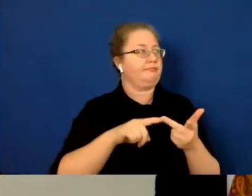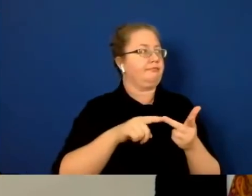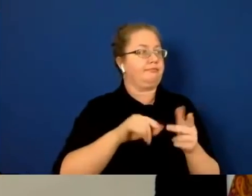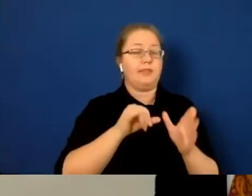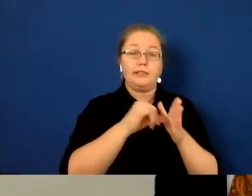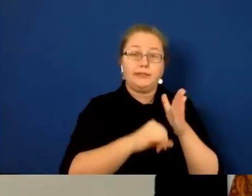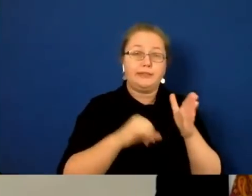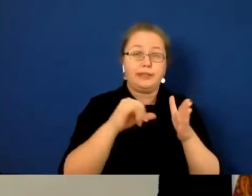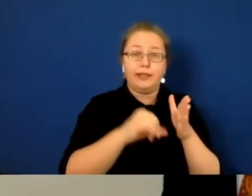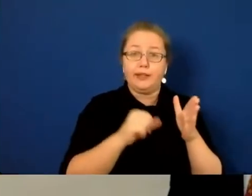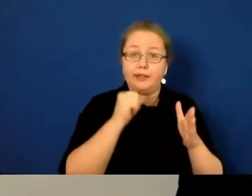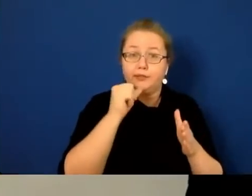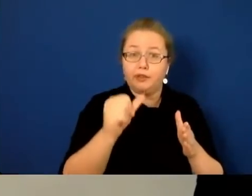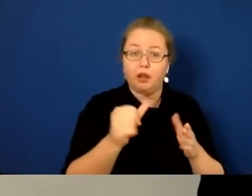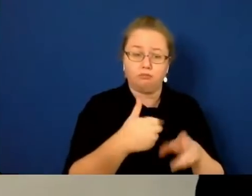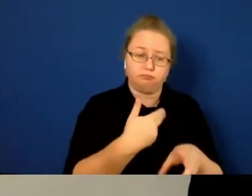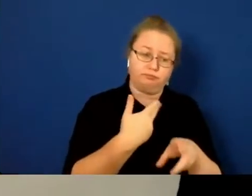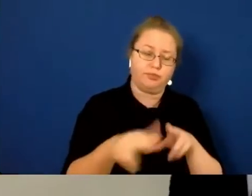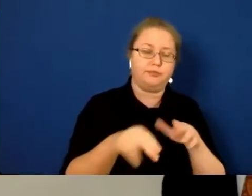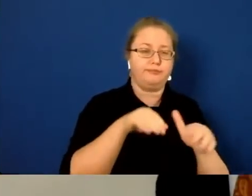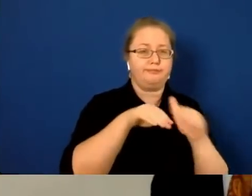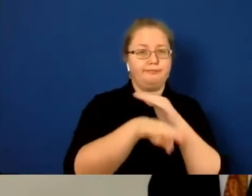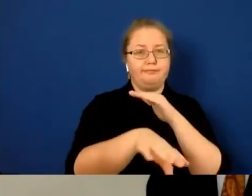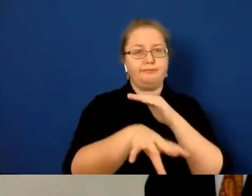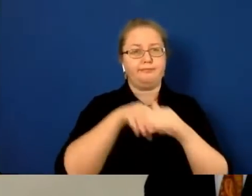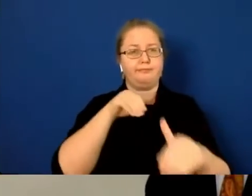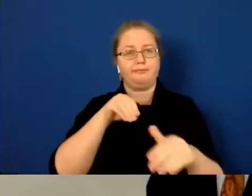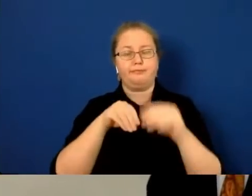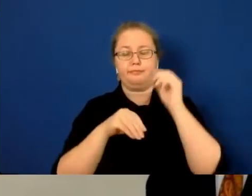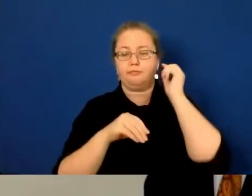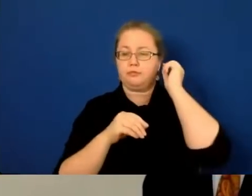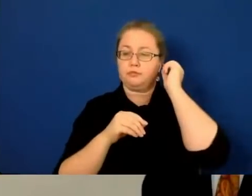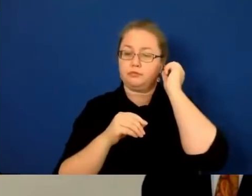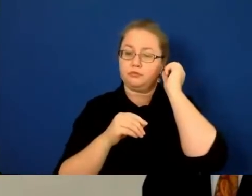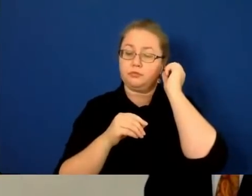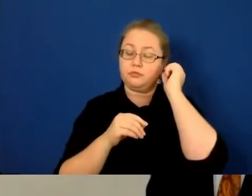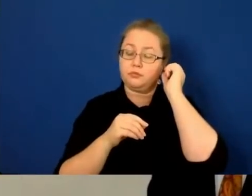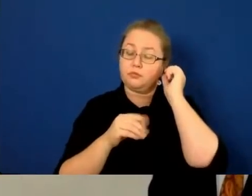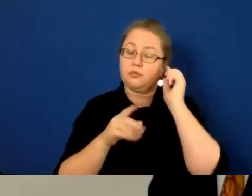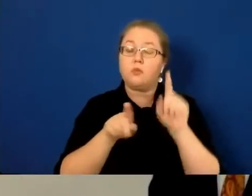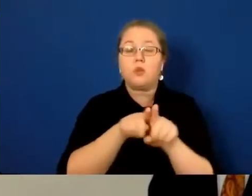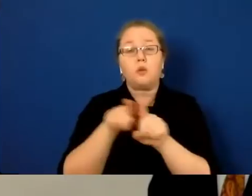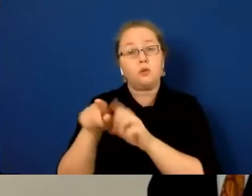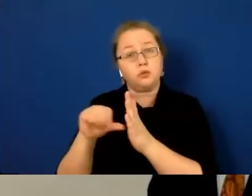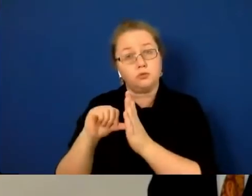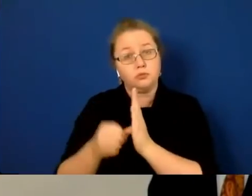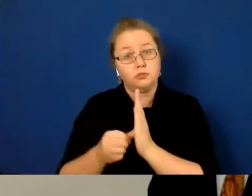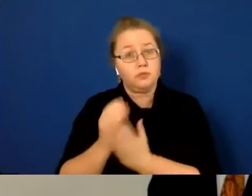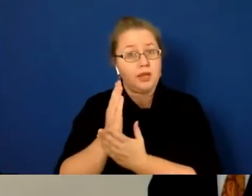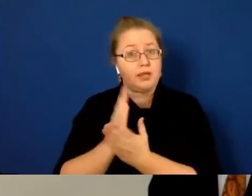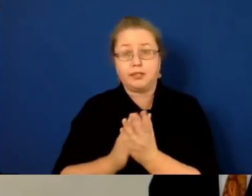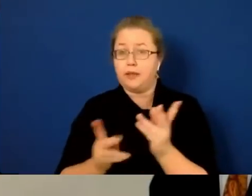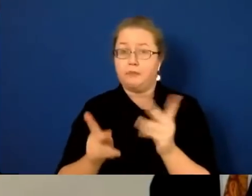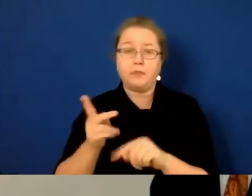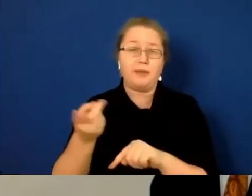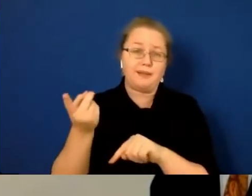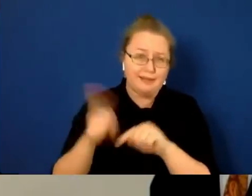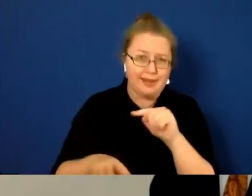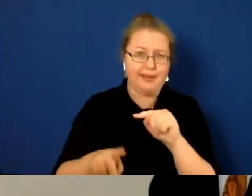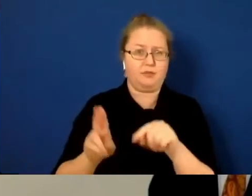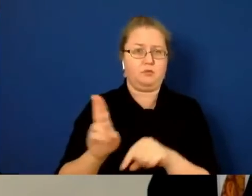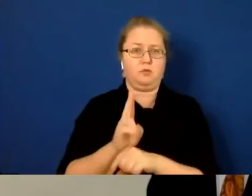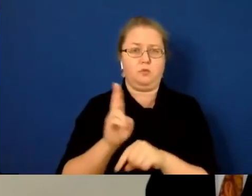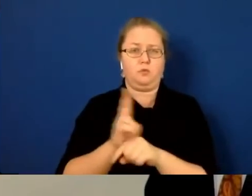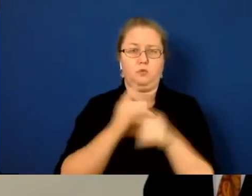thing. And that's important. And we have seen very good compliance. And I also want to say that, you know, we have not been